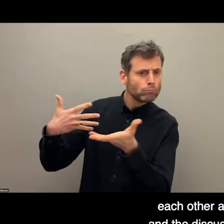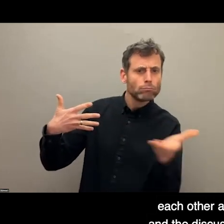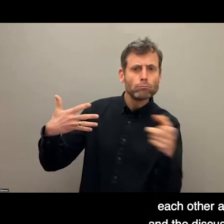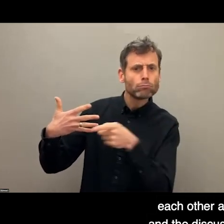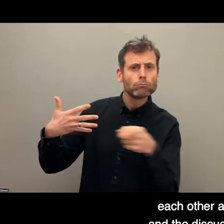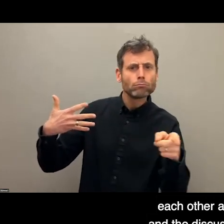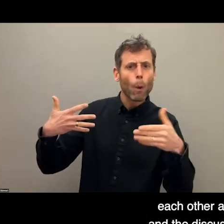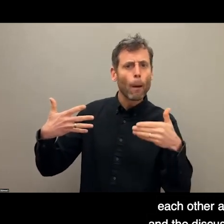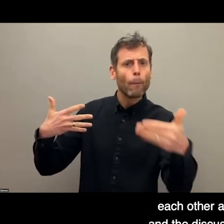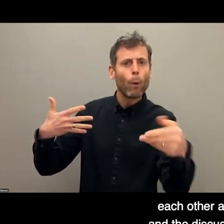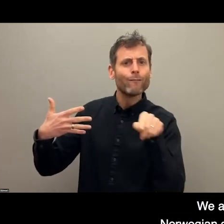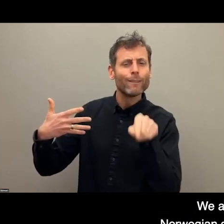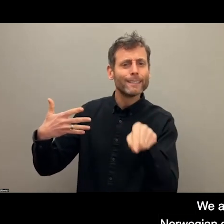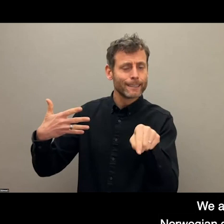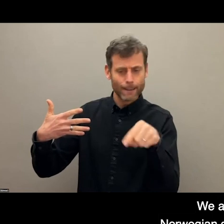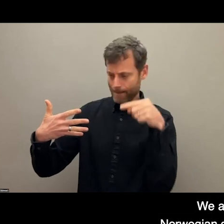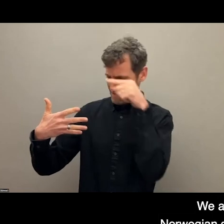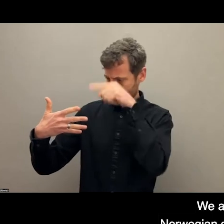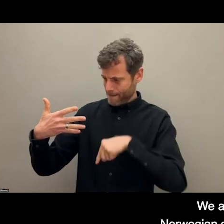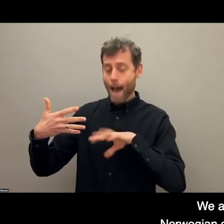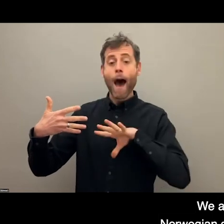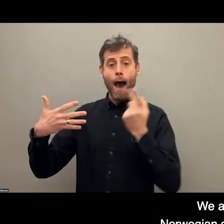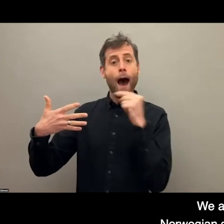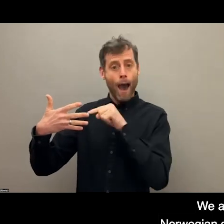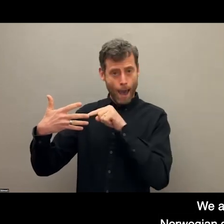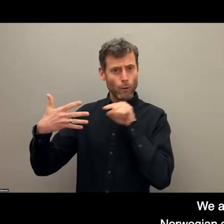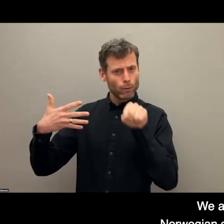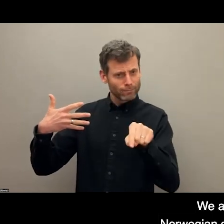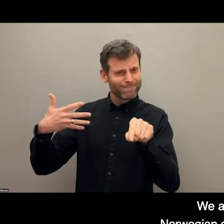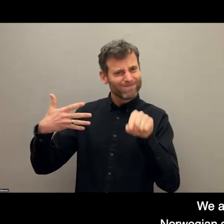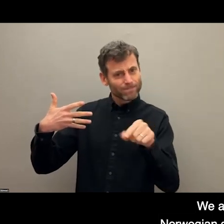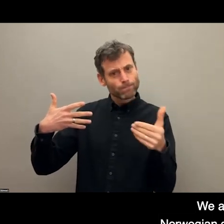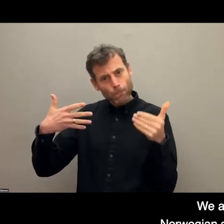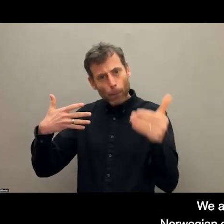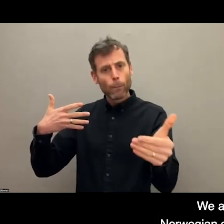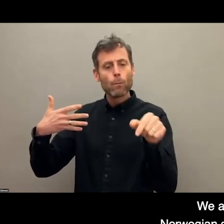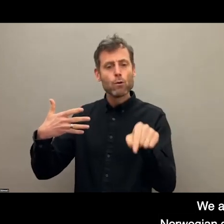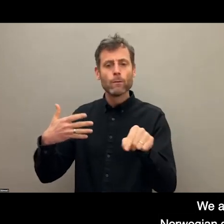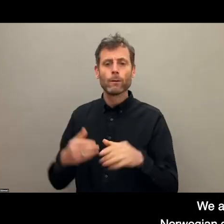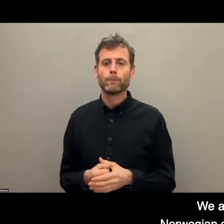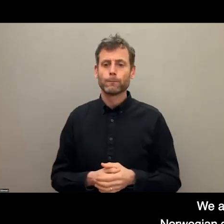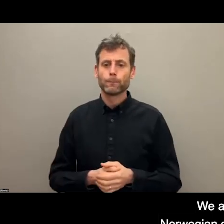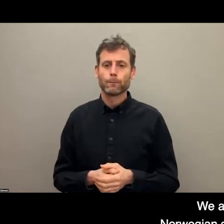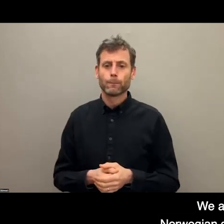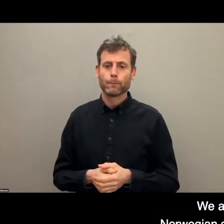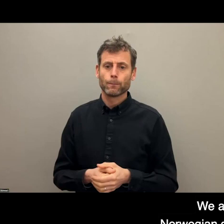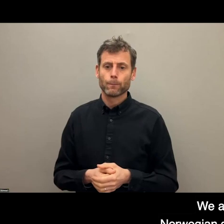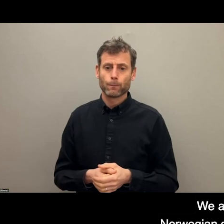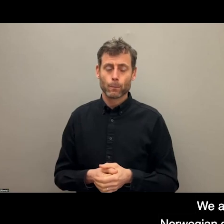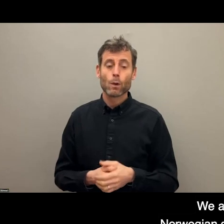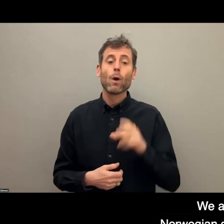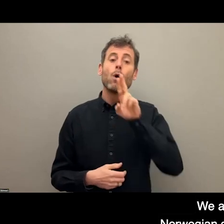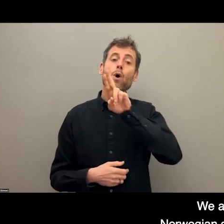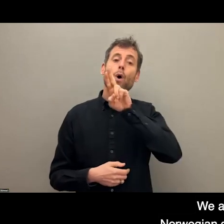we're having this week. We in NORAD also take note of this. The Norwegian